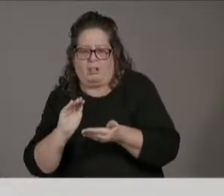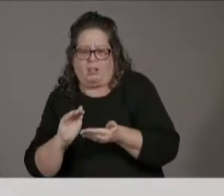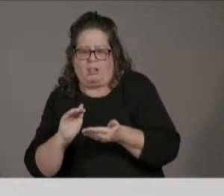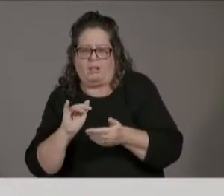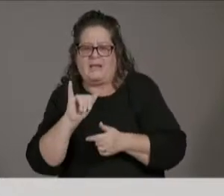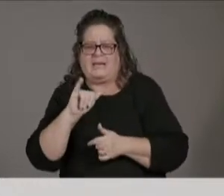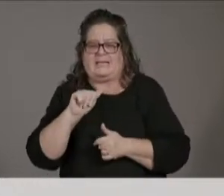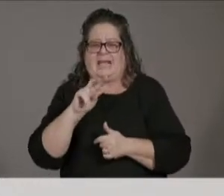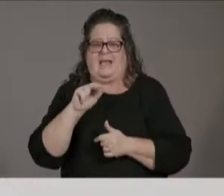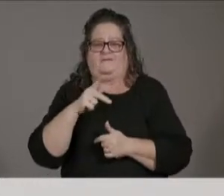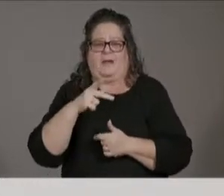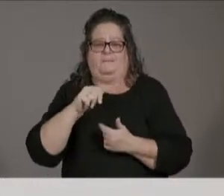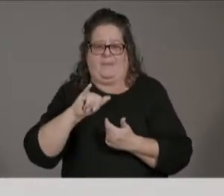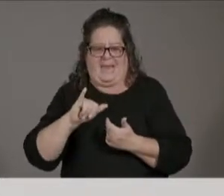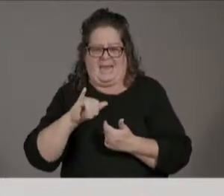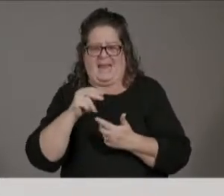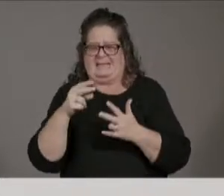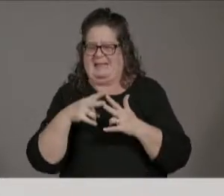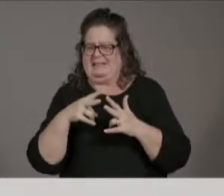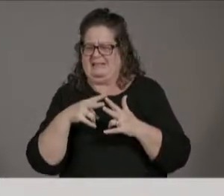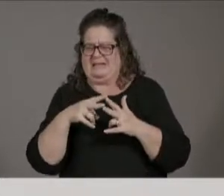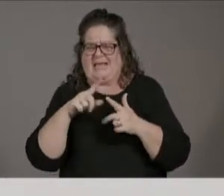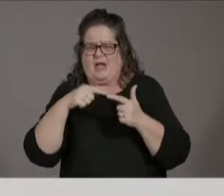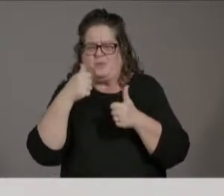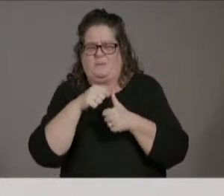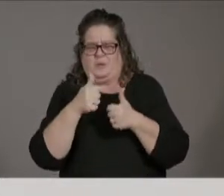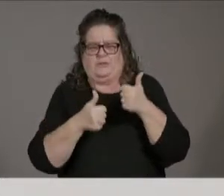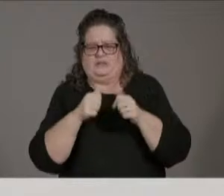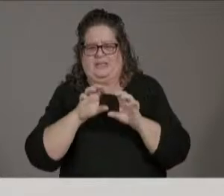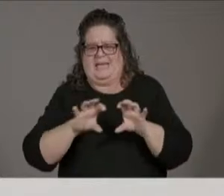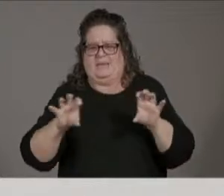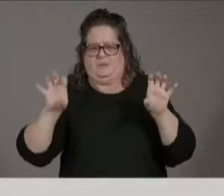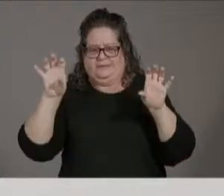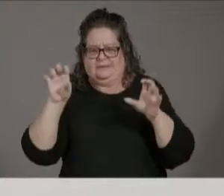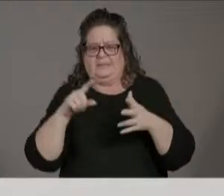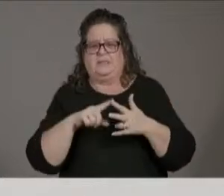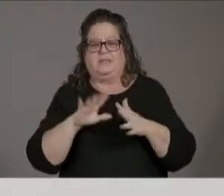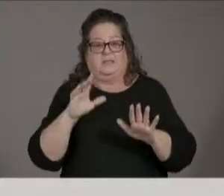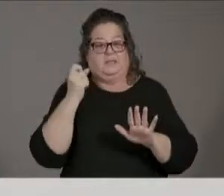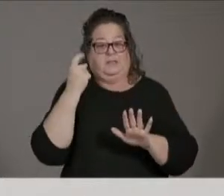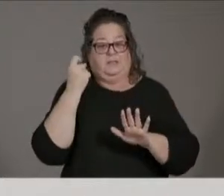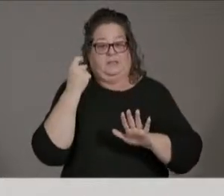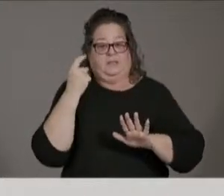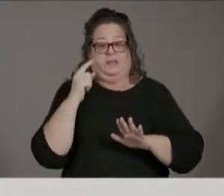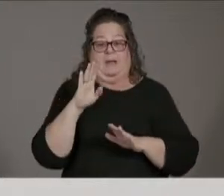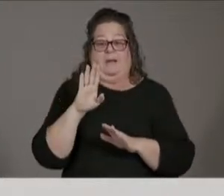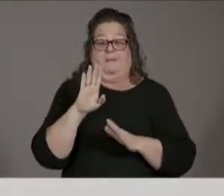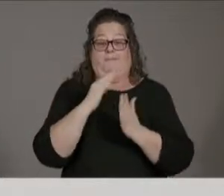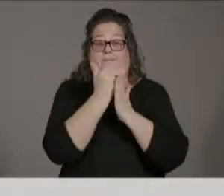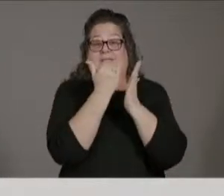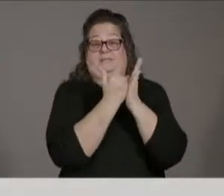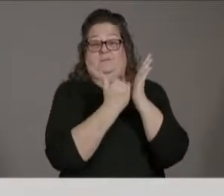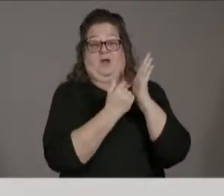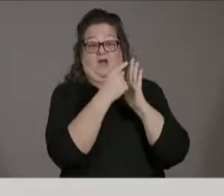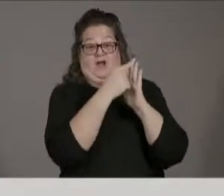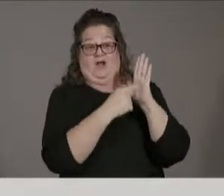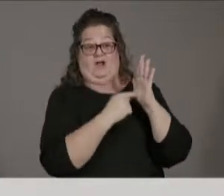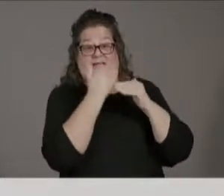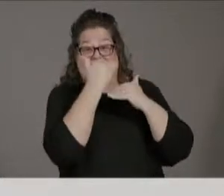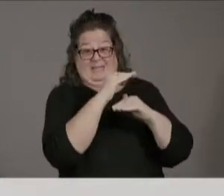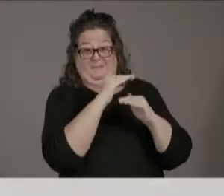But what we would do, we do have the benchmarks that do give some kind of guidance on when things can be